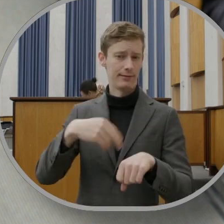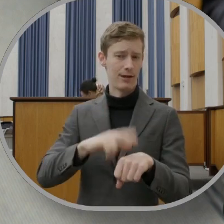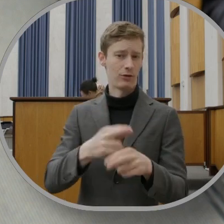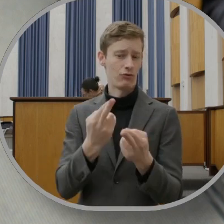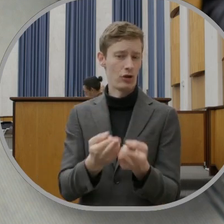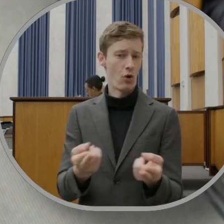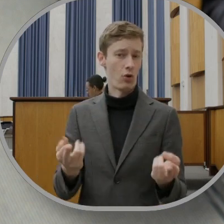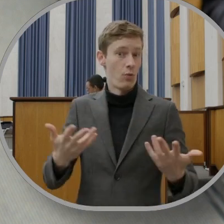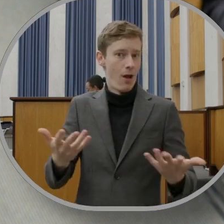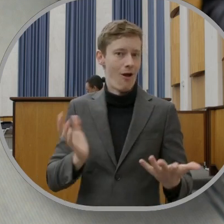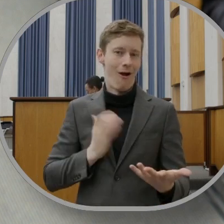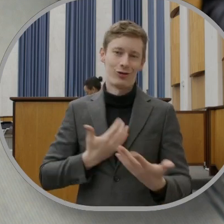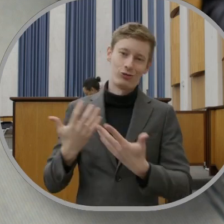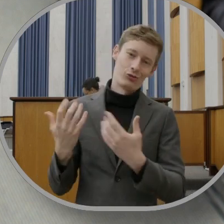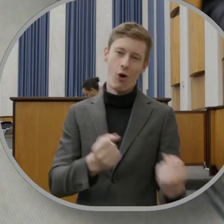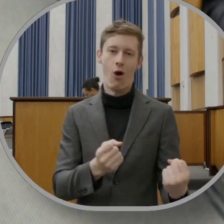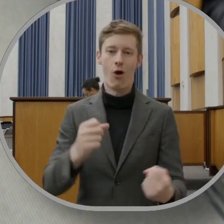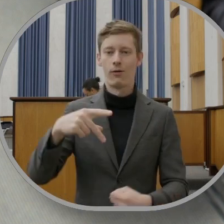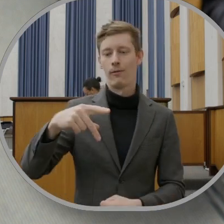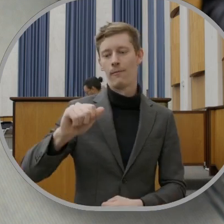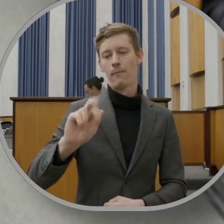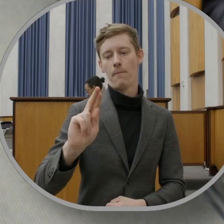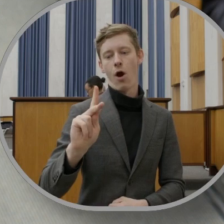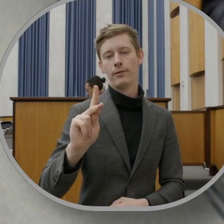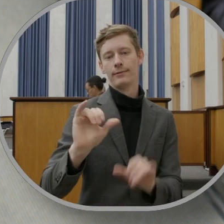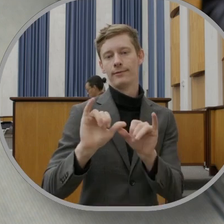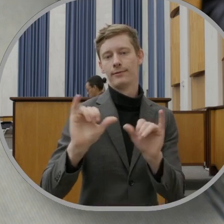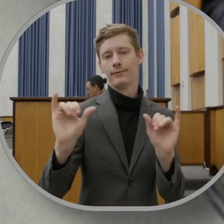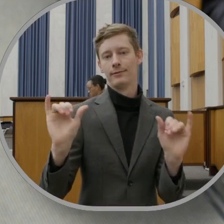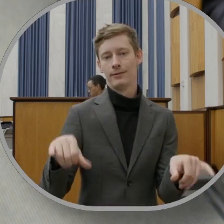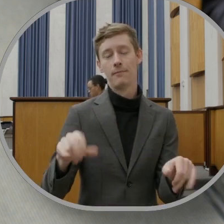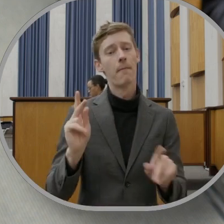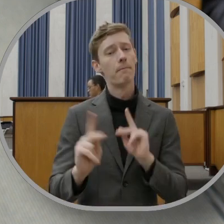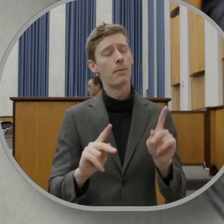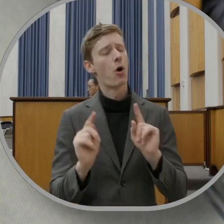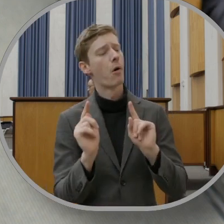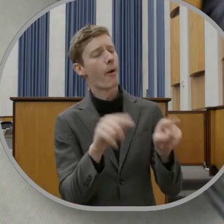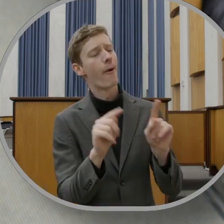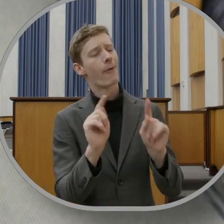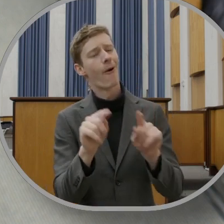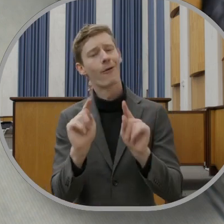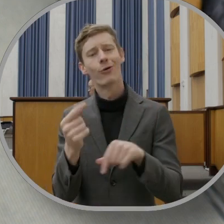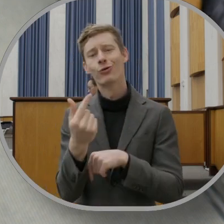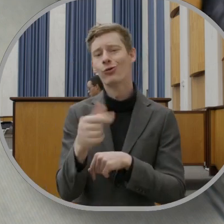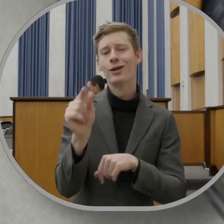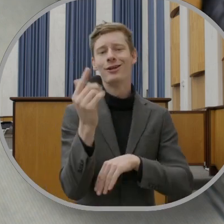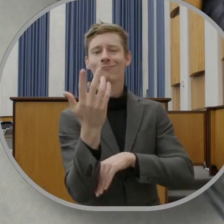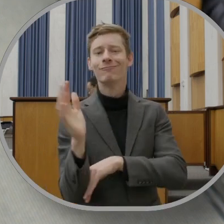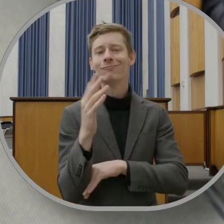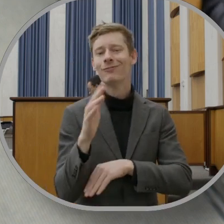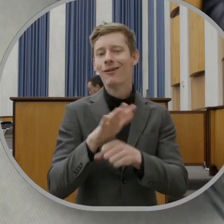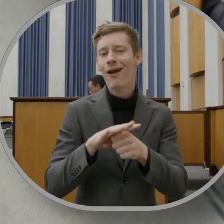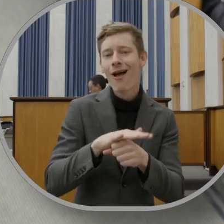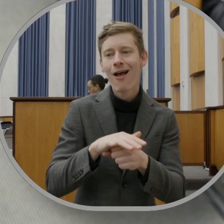our robust park system. We know that access to green spaces and community centers is important for residents of